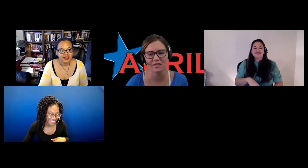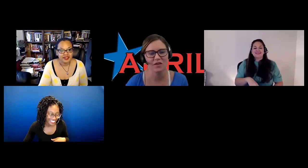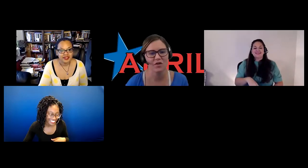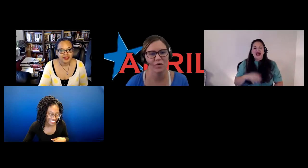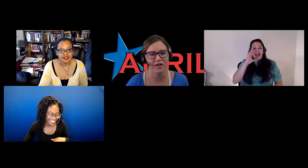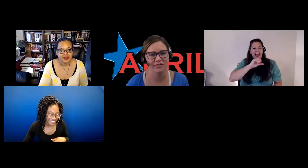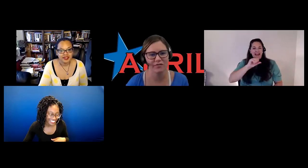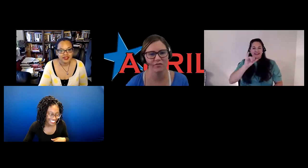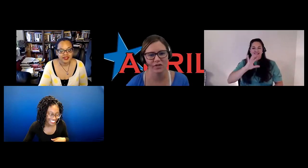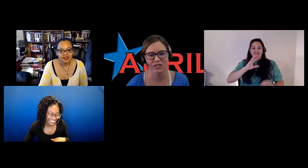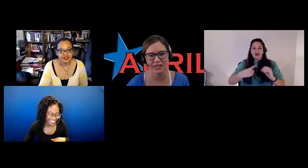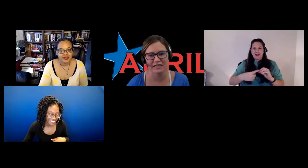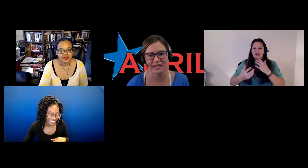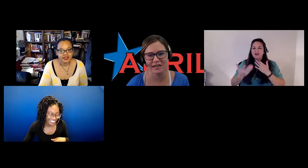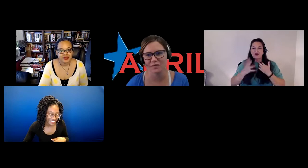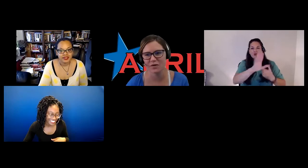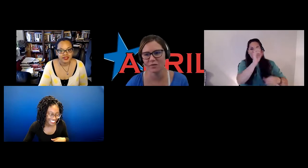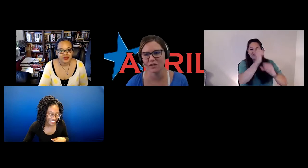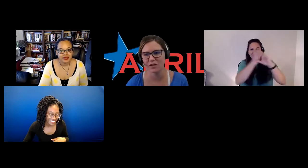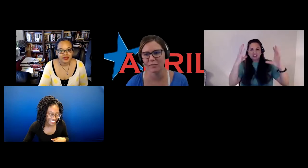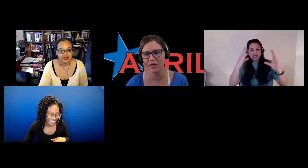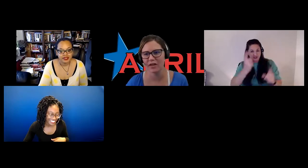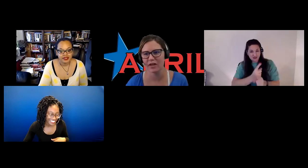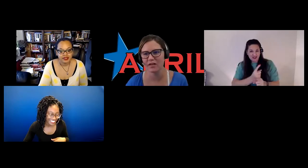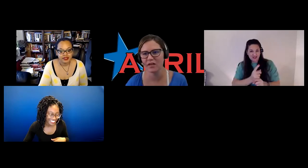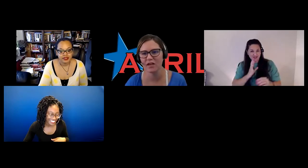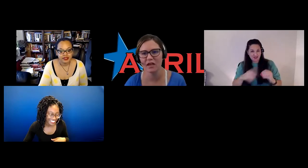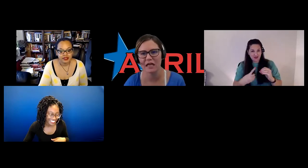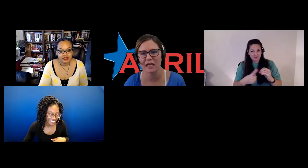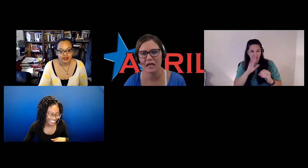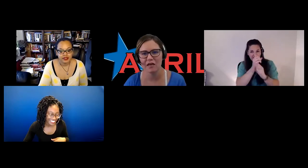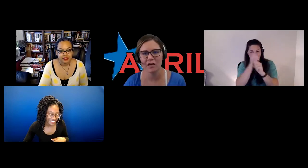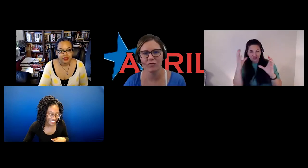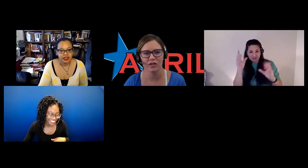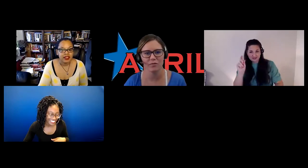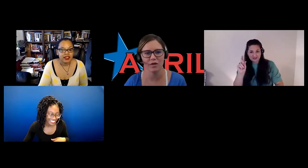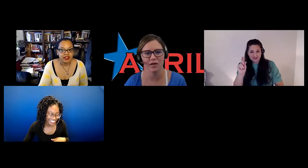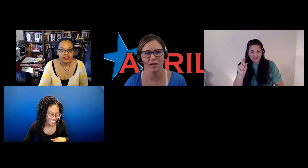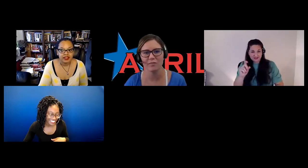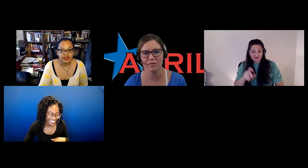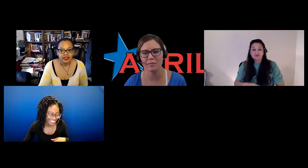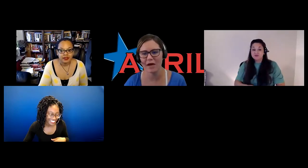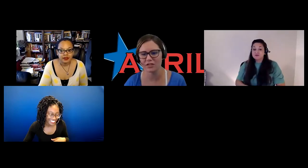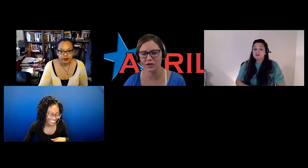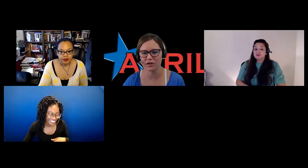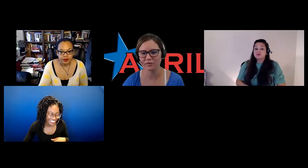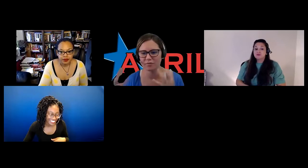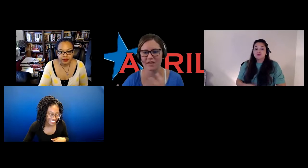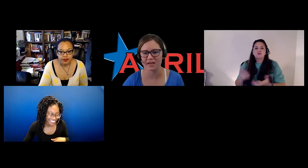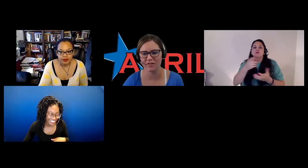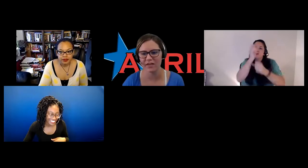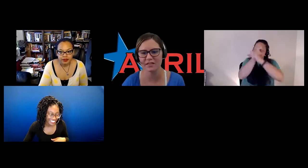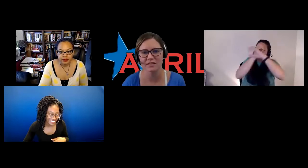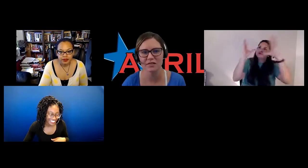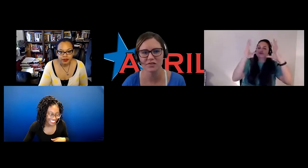that was what your vision is, I think, is what you were talking about, that of what do you imagine or